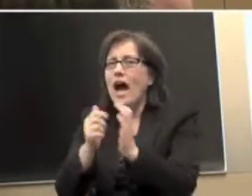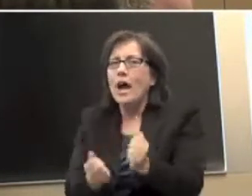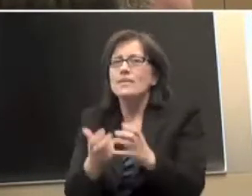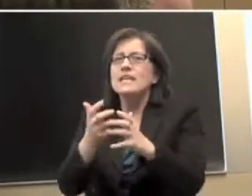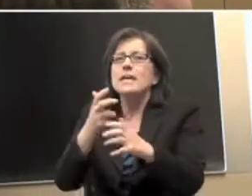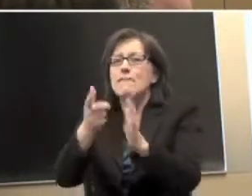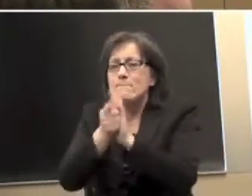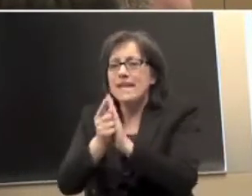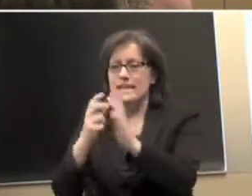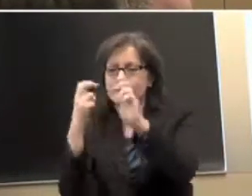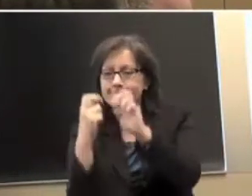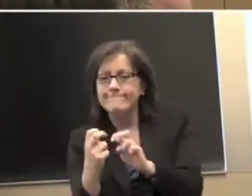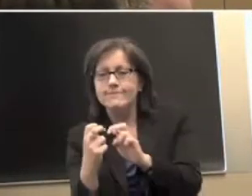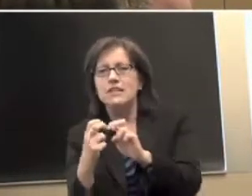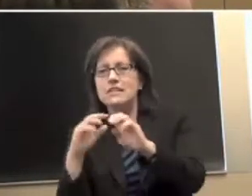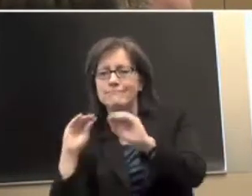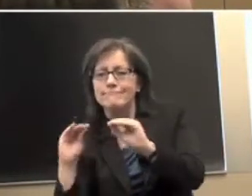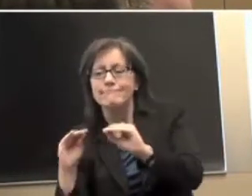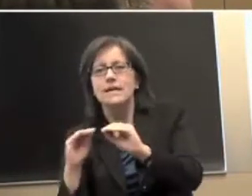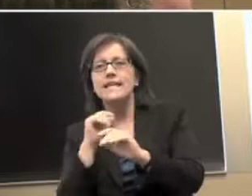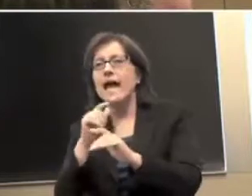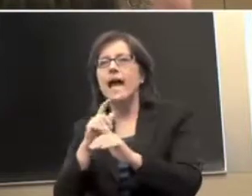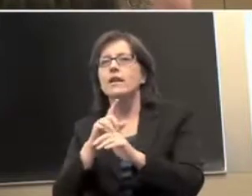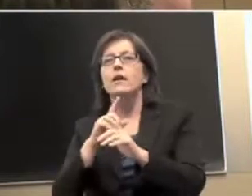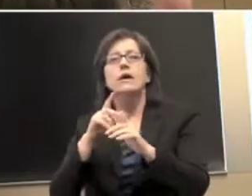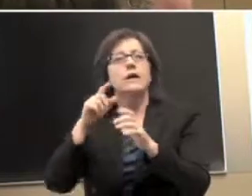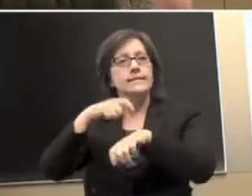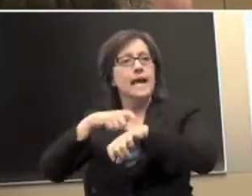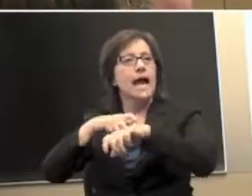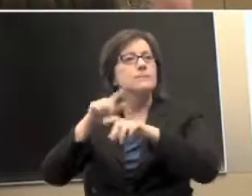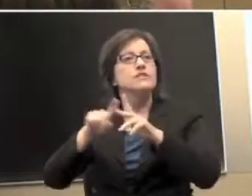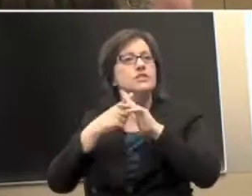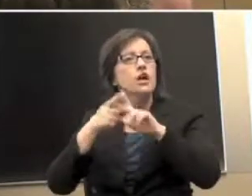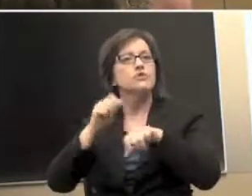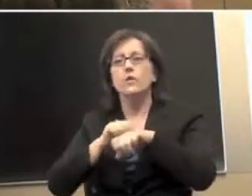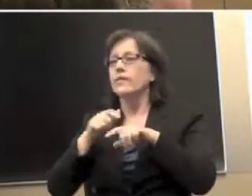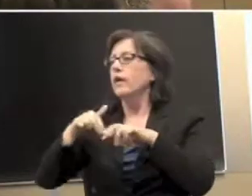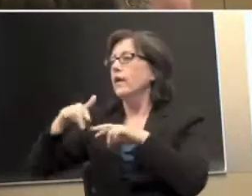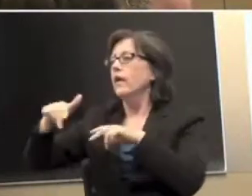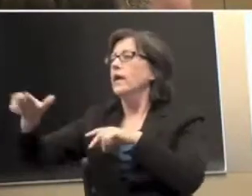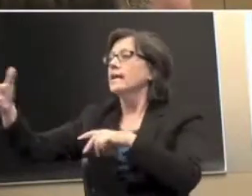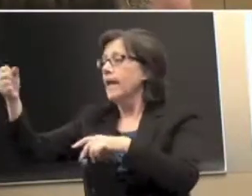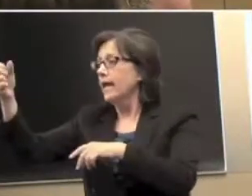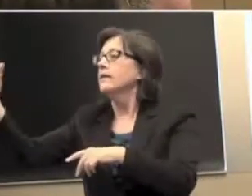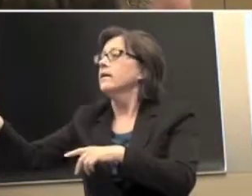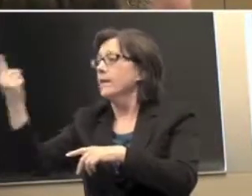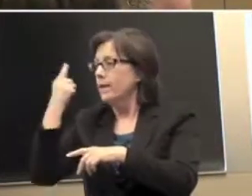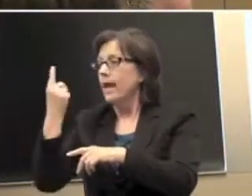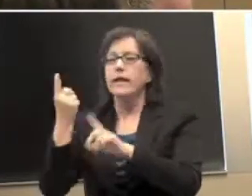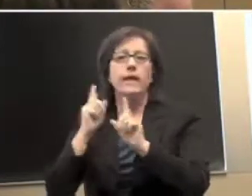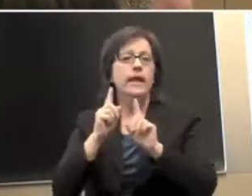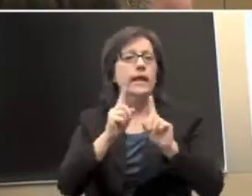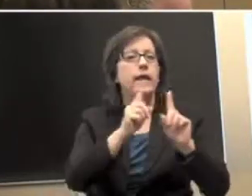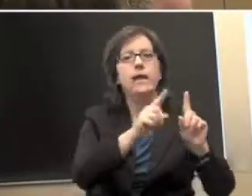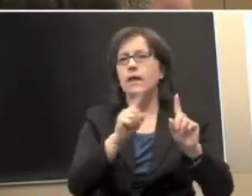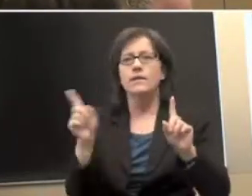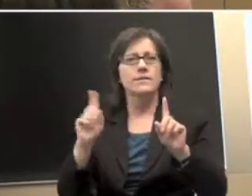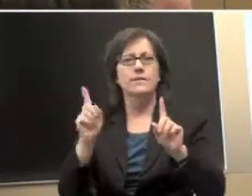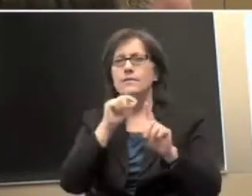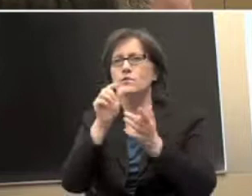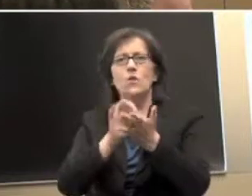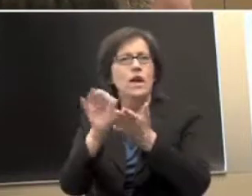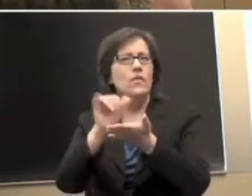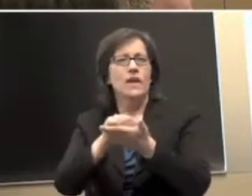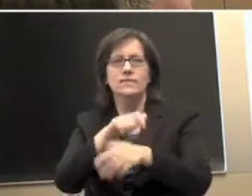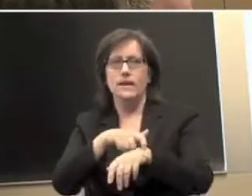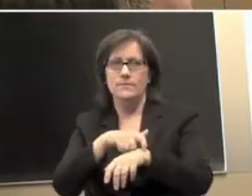receiving towards that? Because maybe that's part of the issue. Maybe we're thinking we're giving him these minutes, but we're actually not. And then we were going to do the check-in